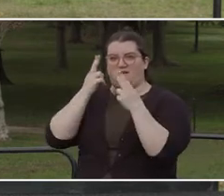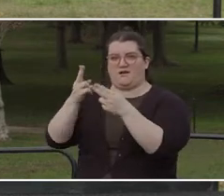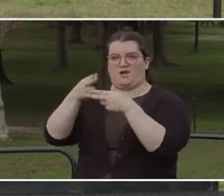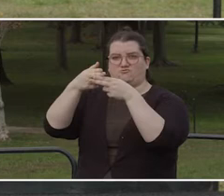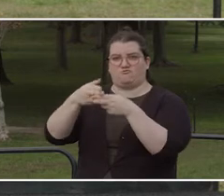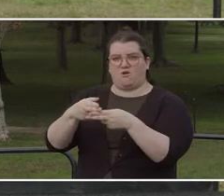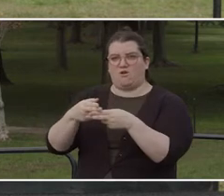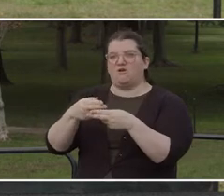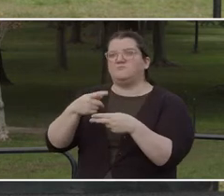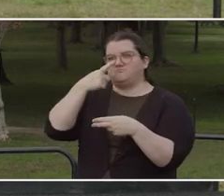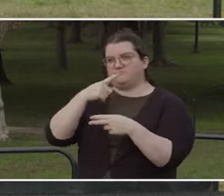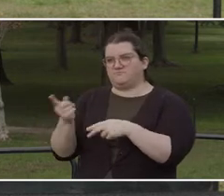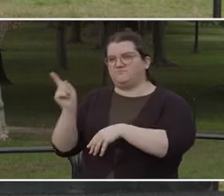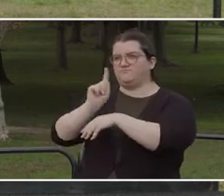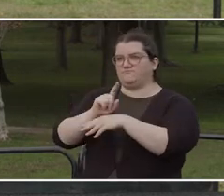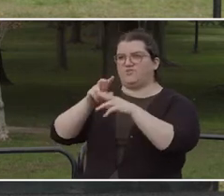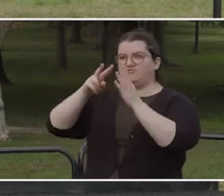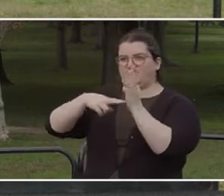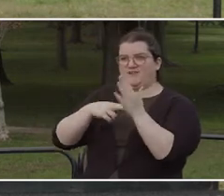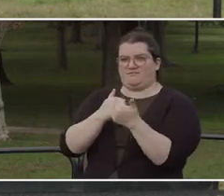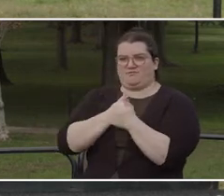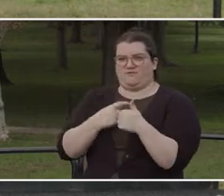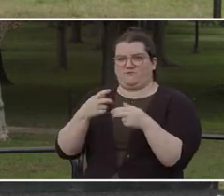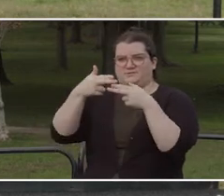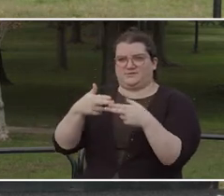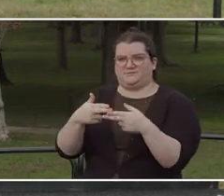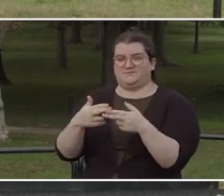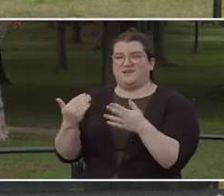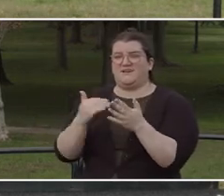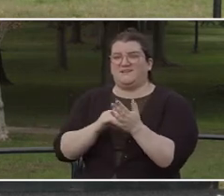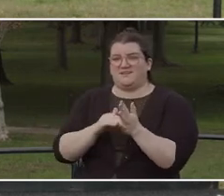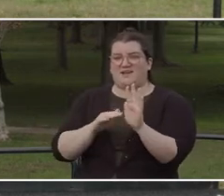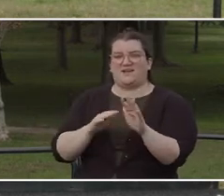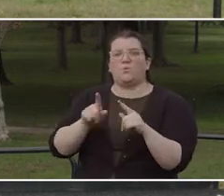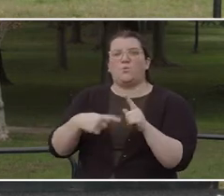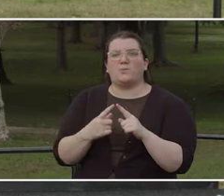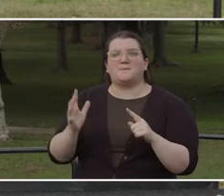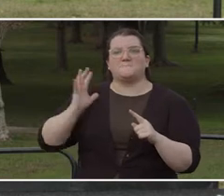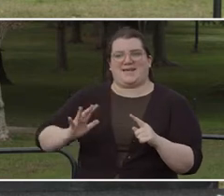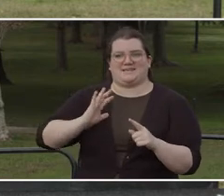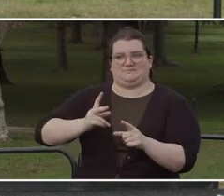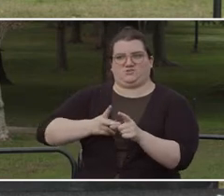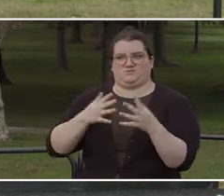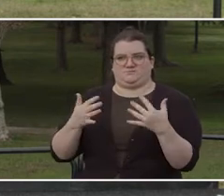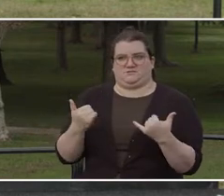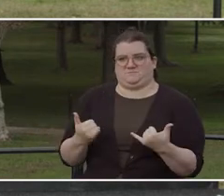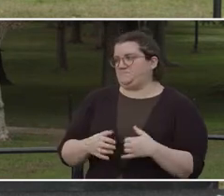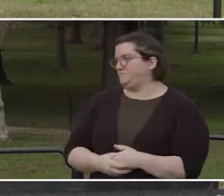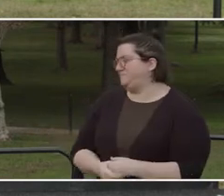come up and read their loved ones' names. Again, only past participants.